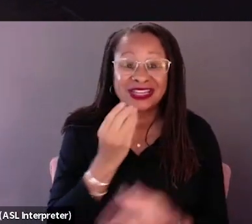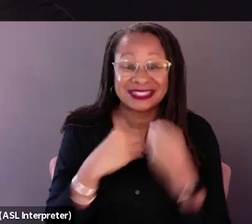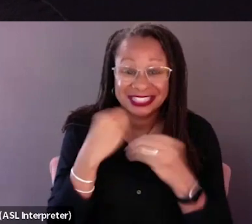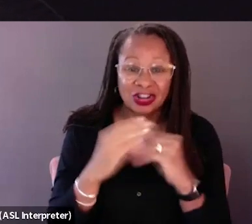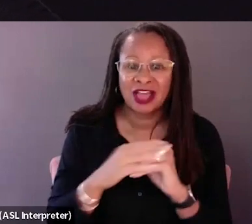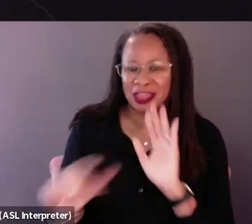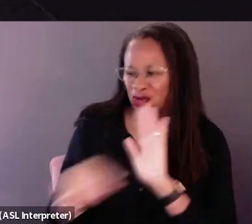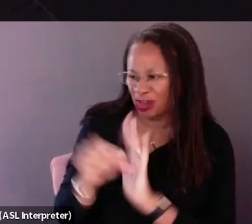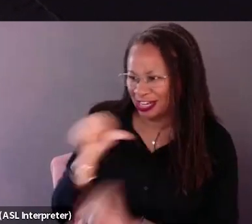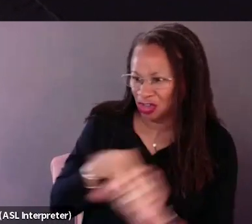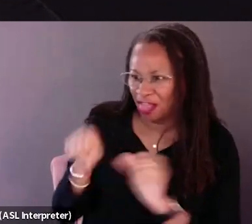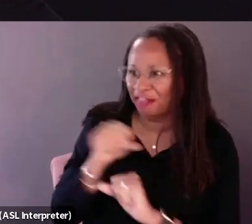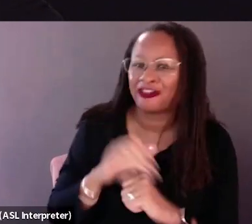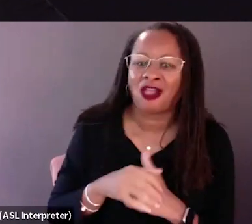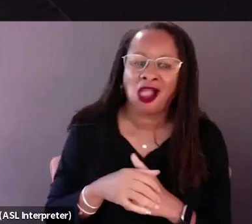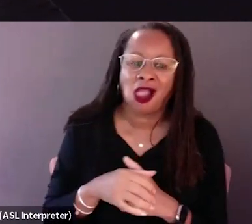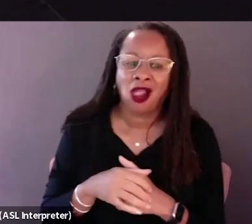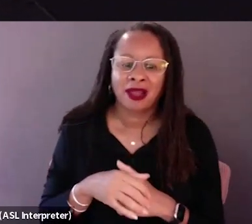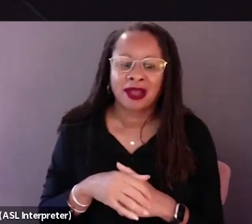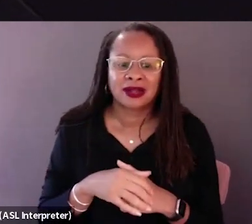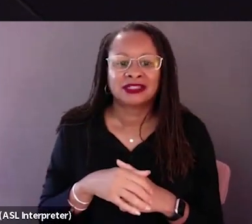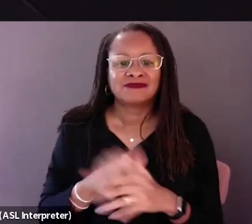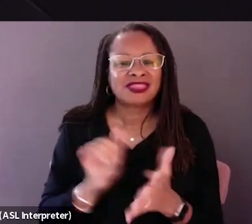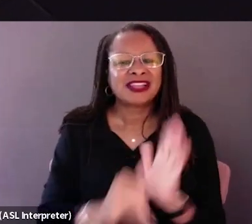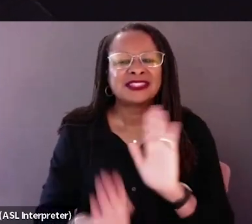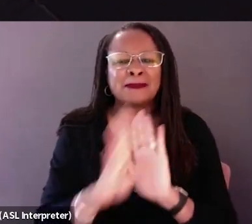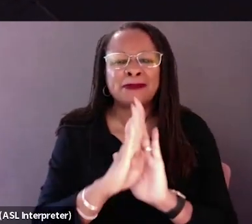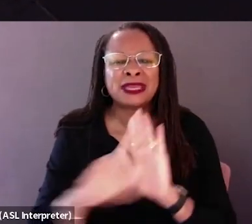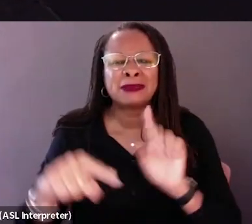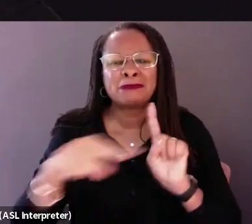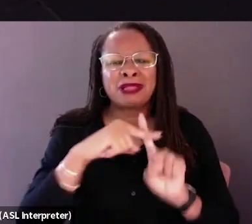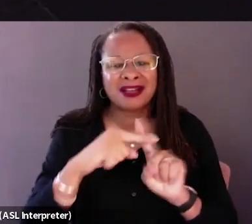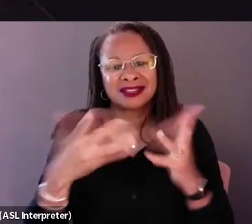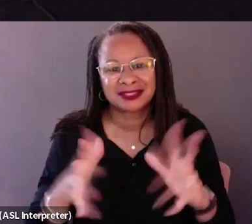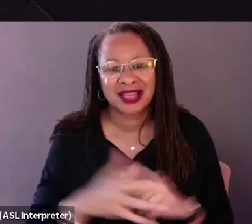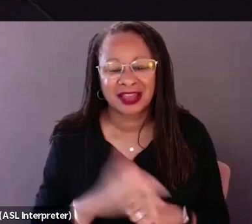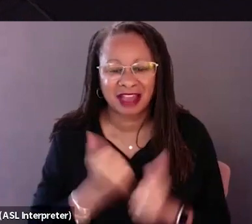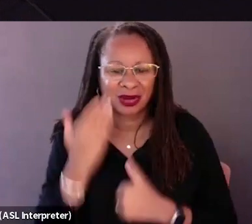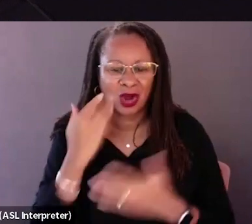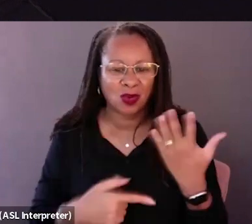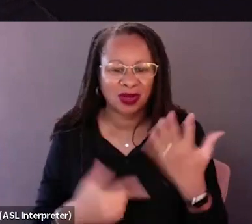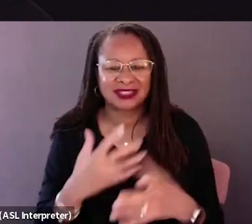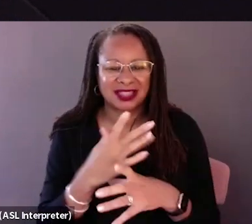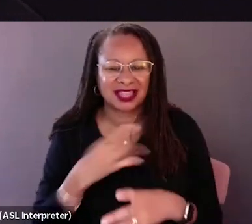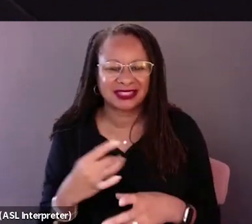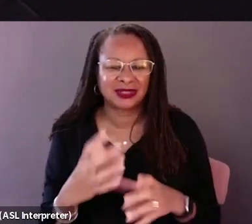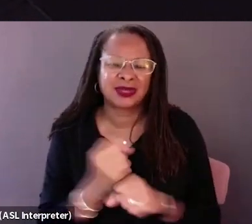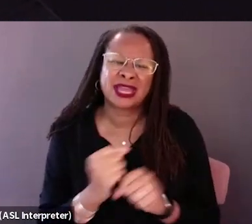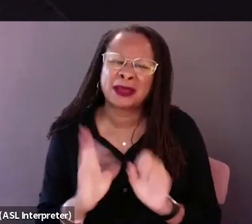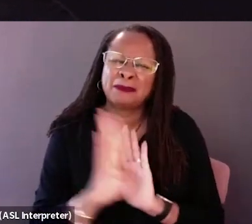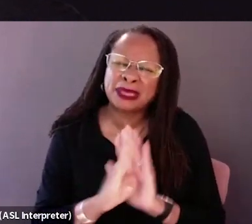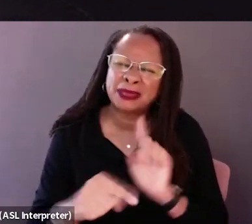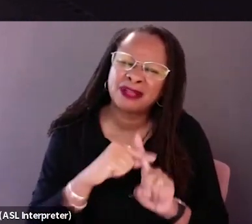each other, you know, like when she's like, it's a B plus, you know, like, and everyone knows what it's like to get a B plus. You're like, really?